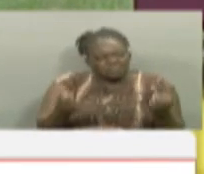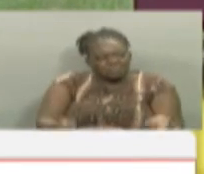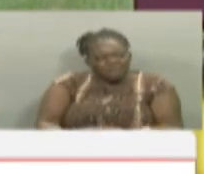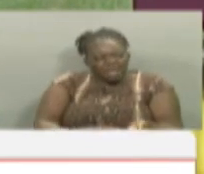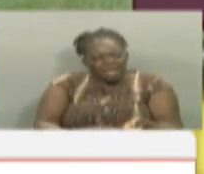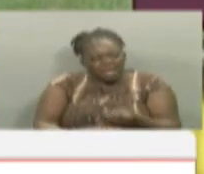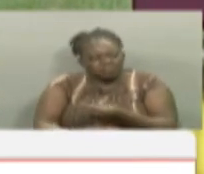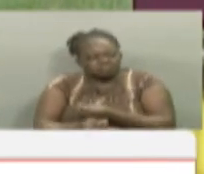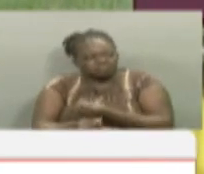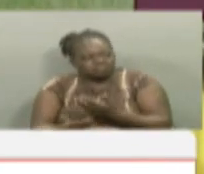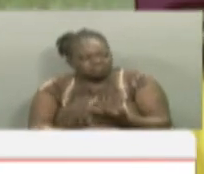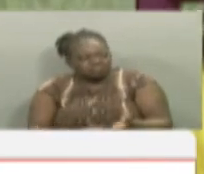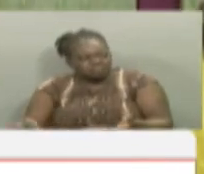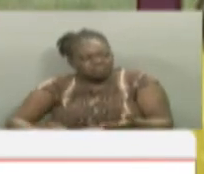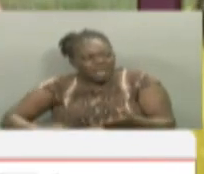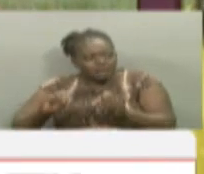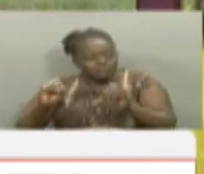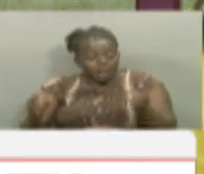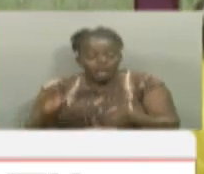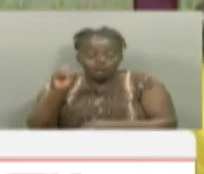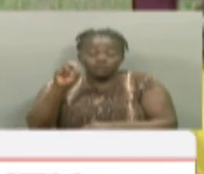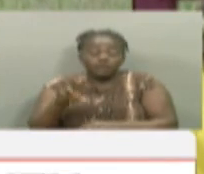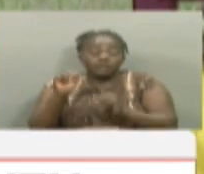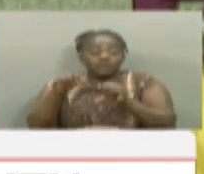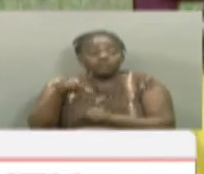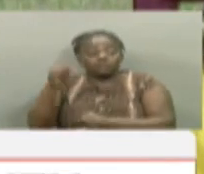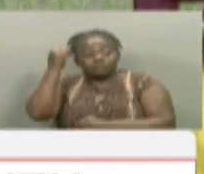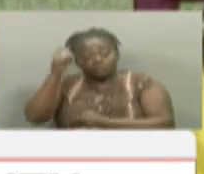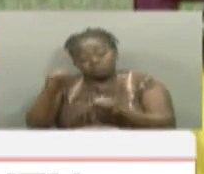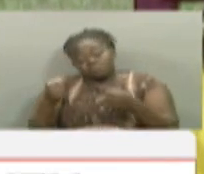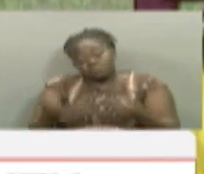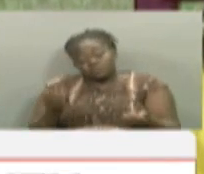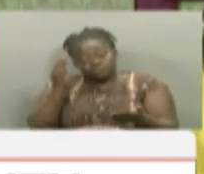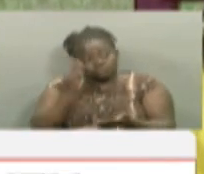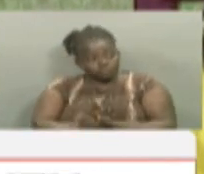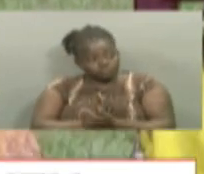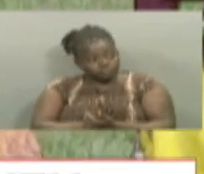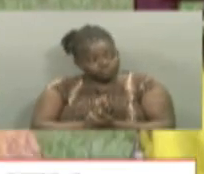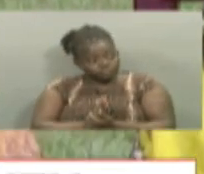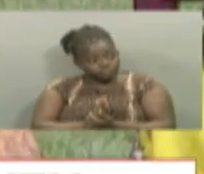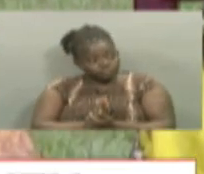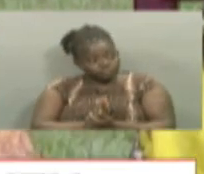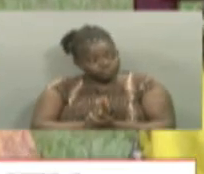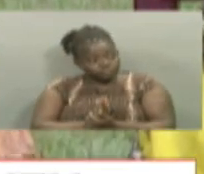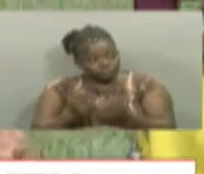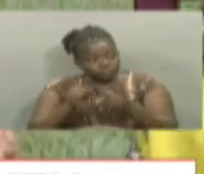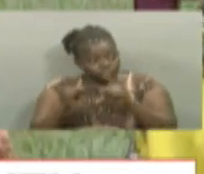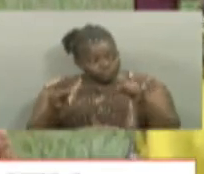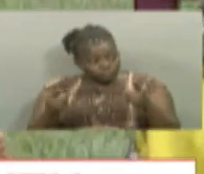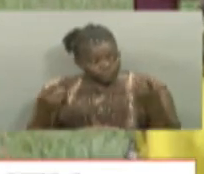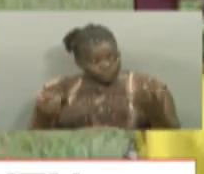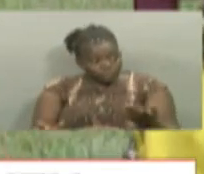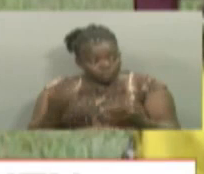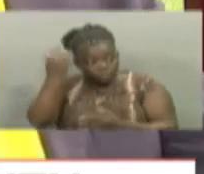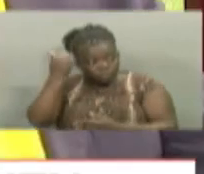dissatisfied, it's okay. They can go to court. We can't stop them. But the highest and the ultimate